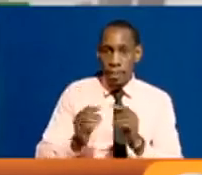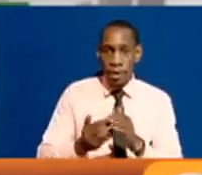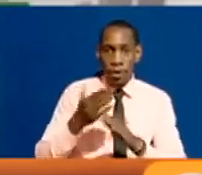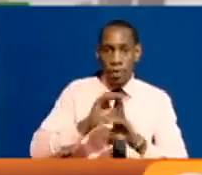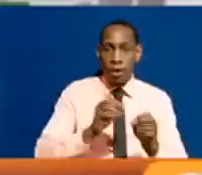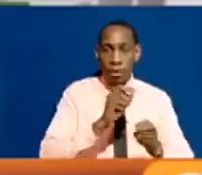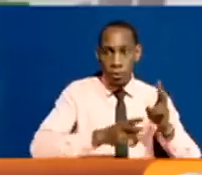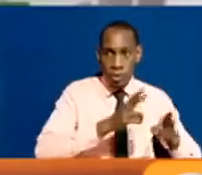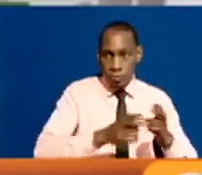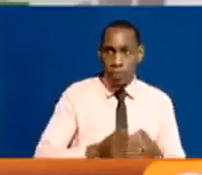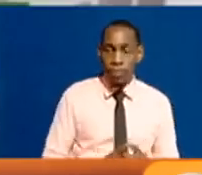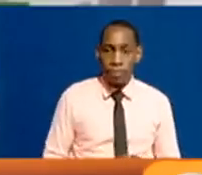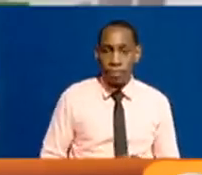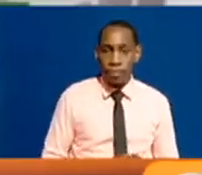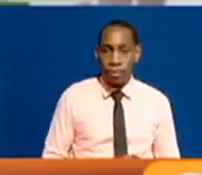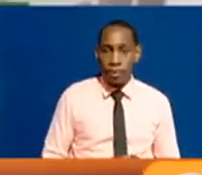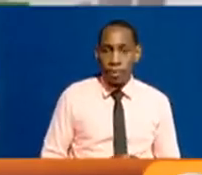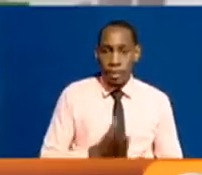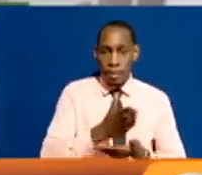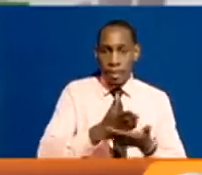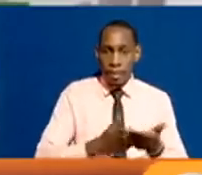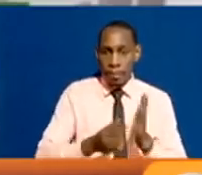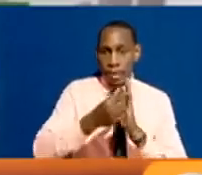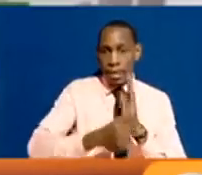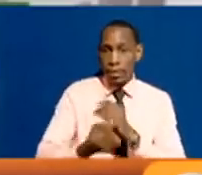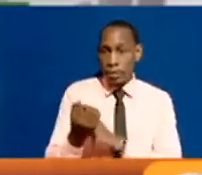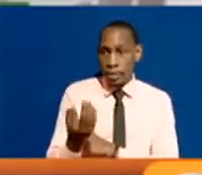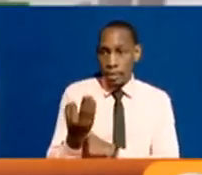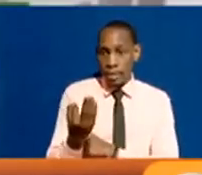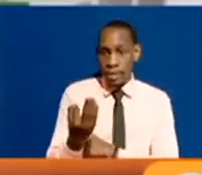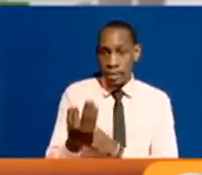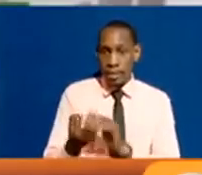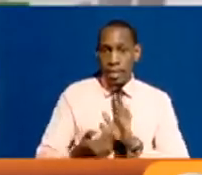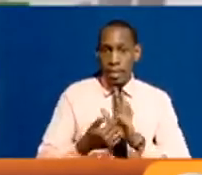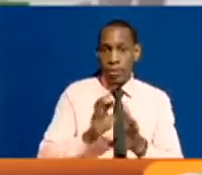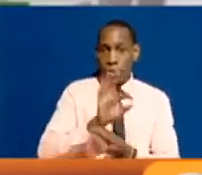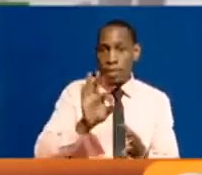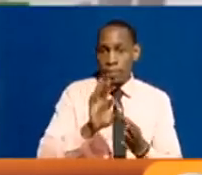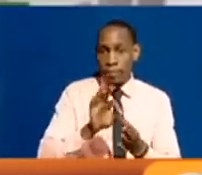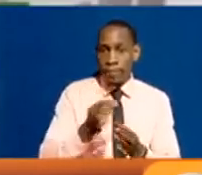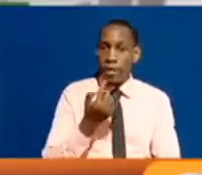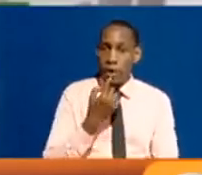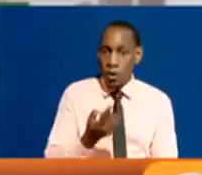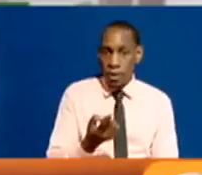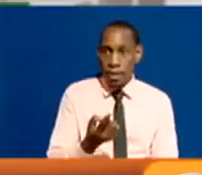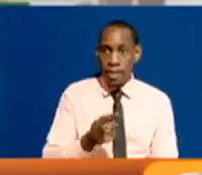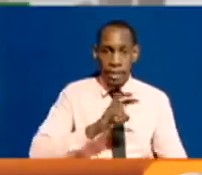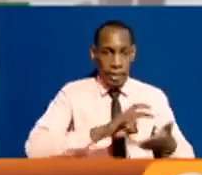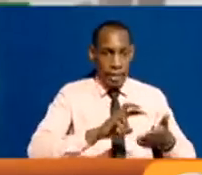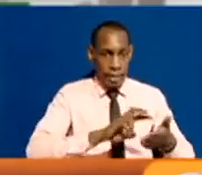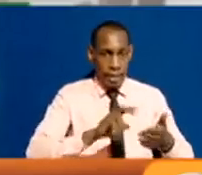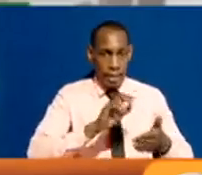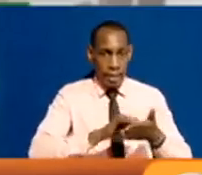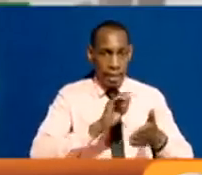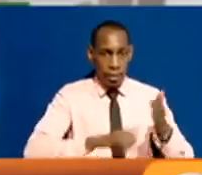than 22. Then Sub-Article 3 gives a very specific instruction that reads